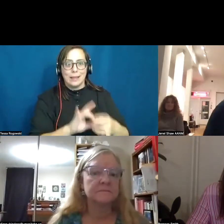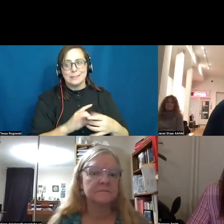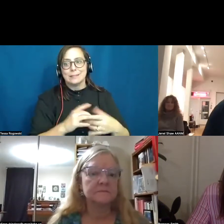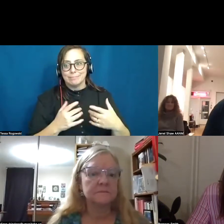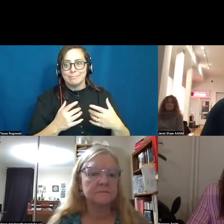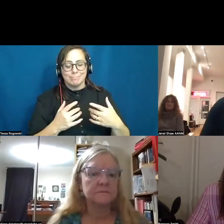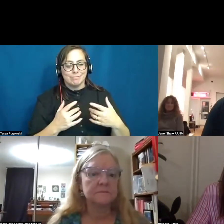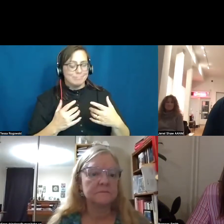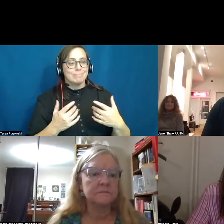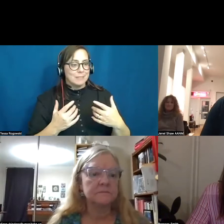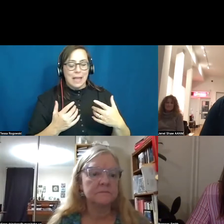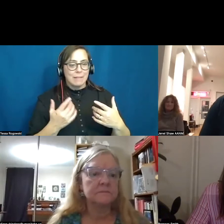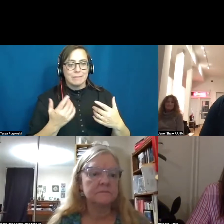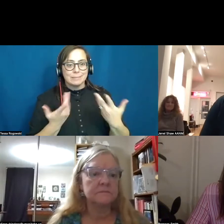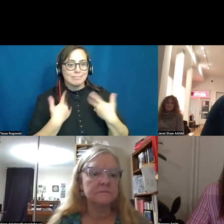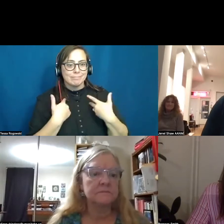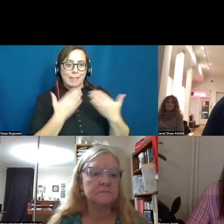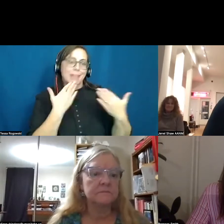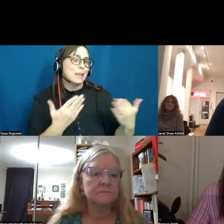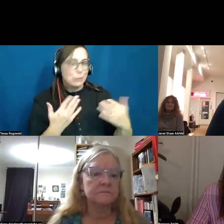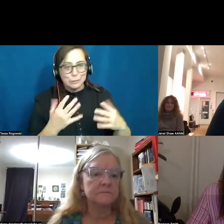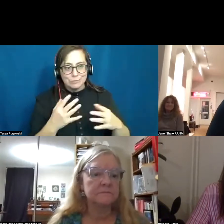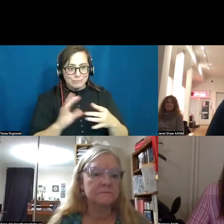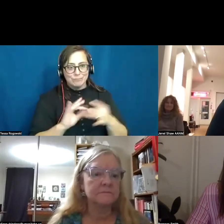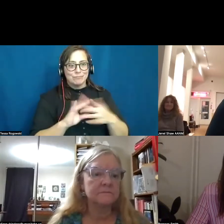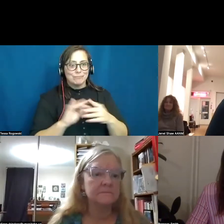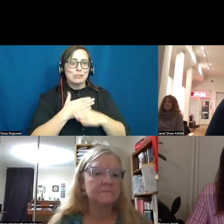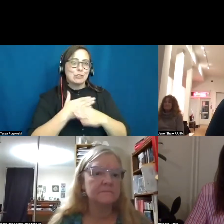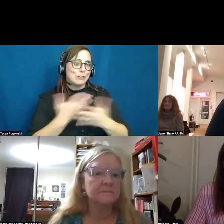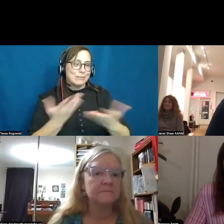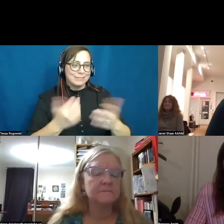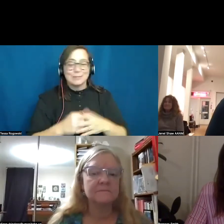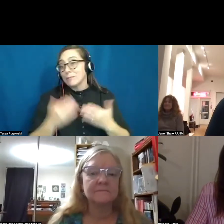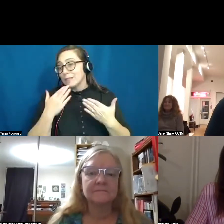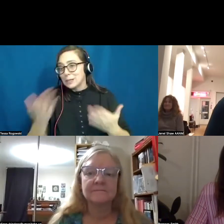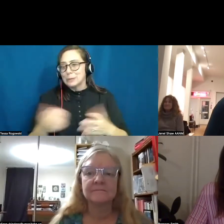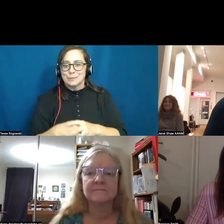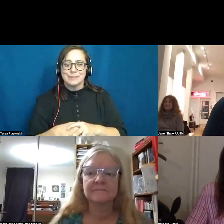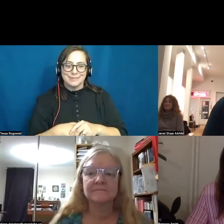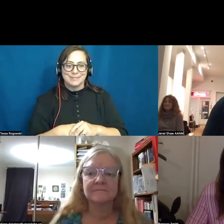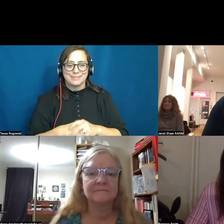I've loved everything you said. So thank you so much. Thank you.